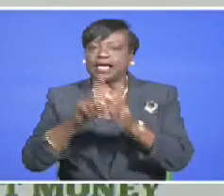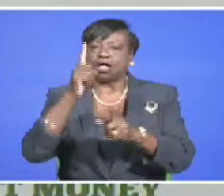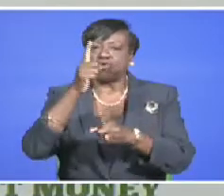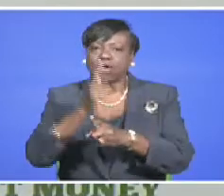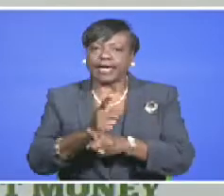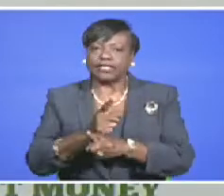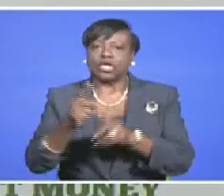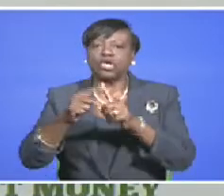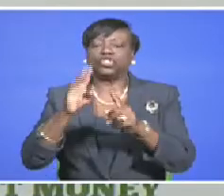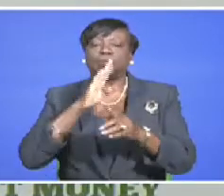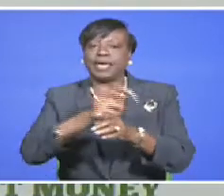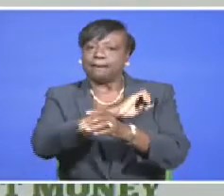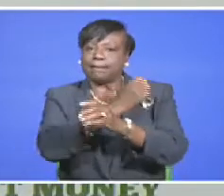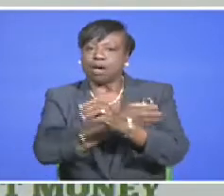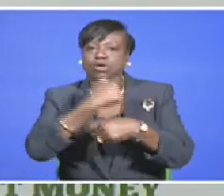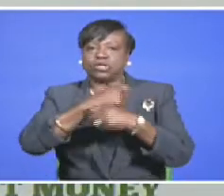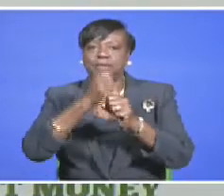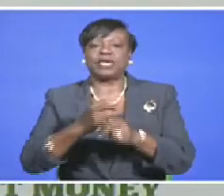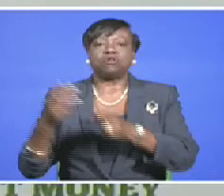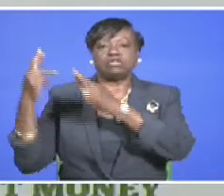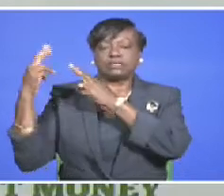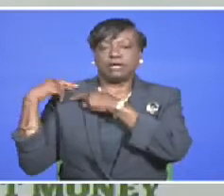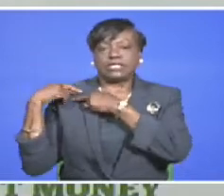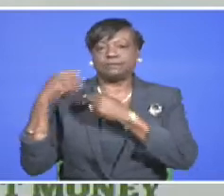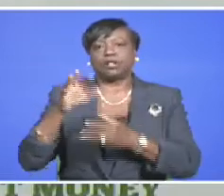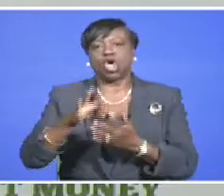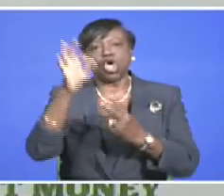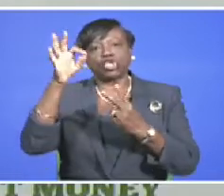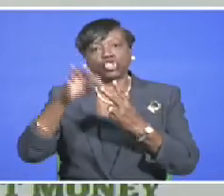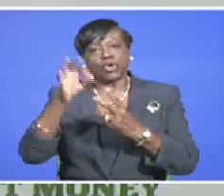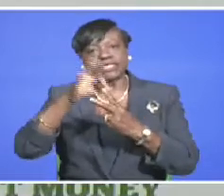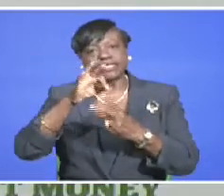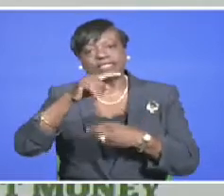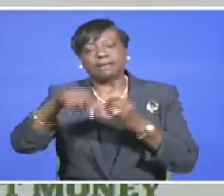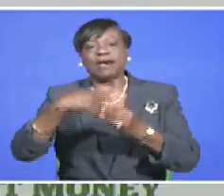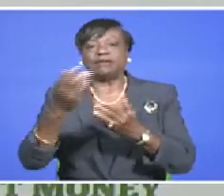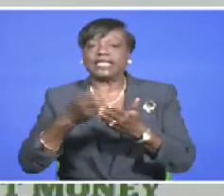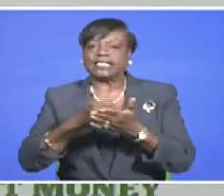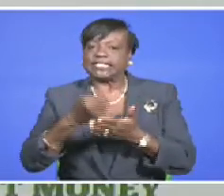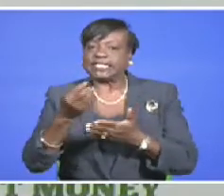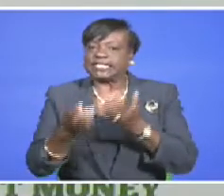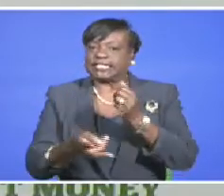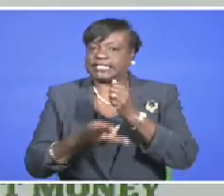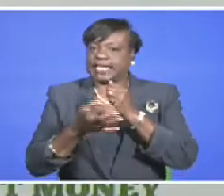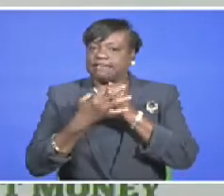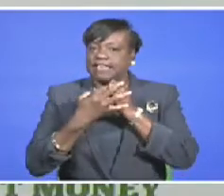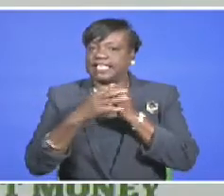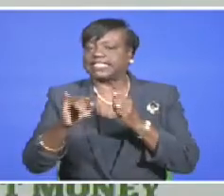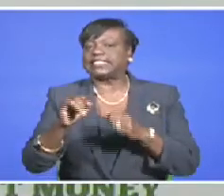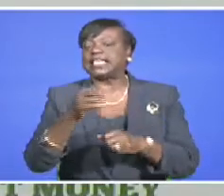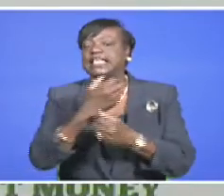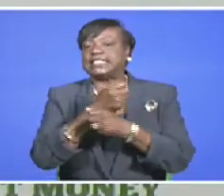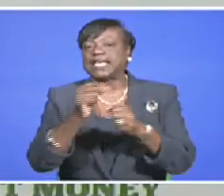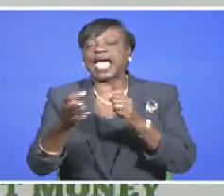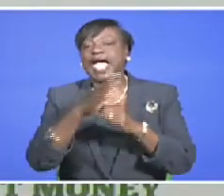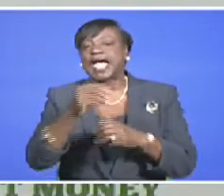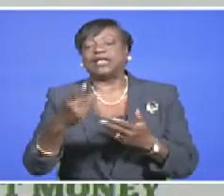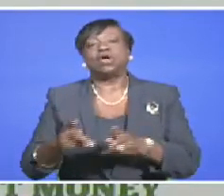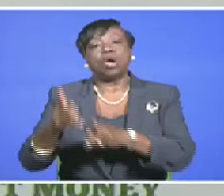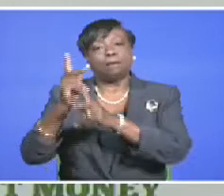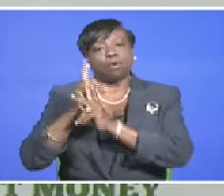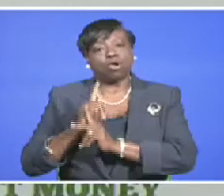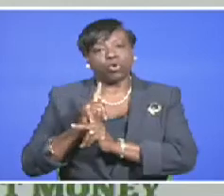be empowered to make responsible choices around savings and borrowing, and to be able to conduct their